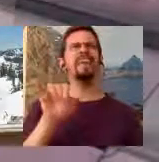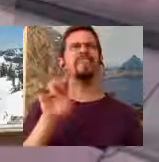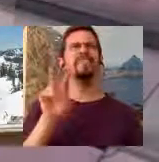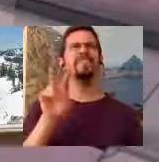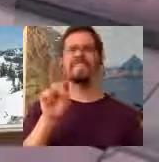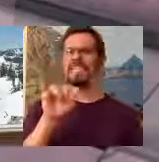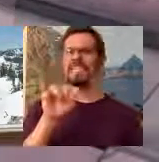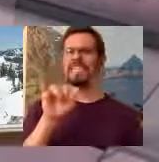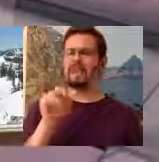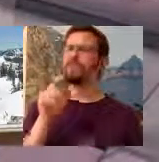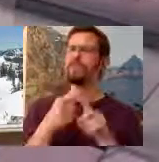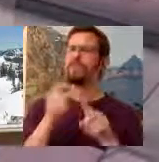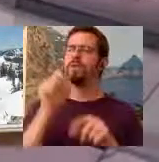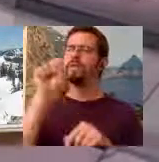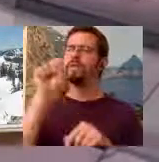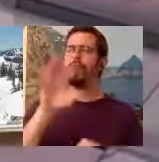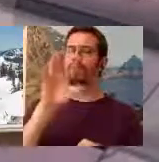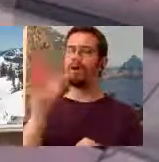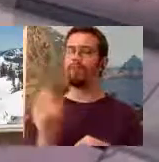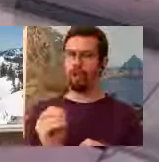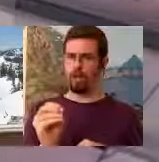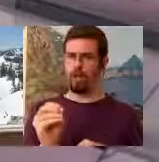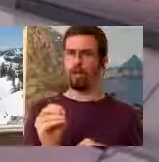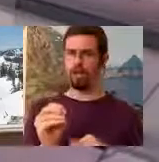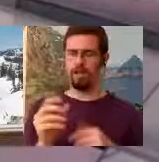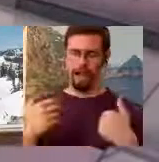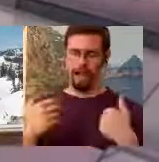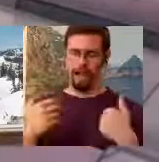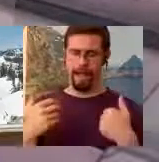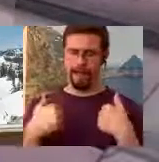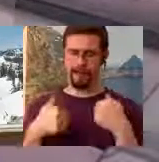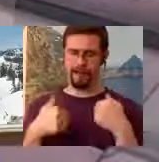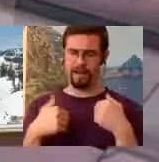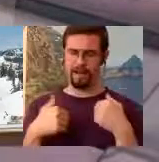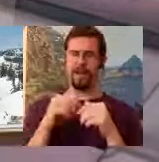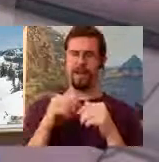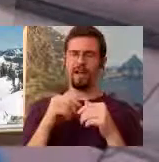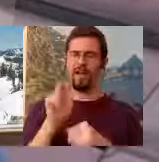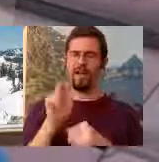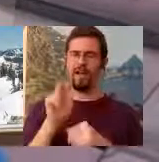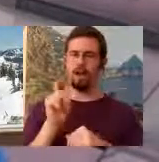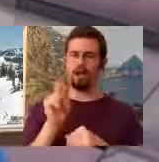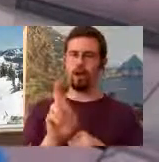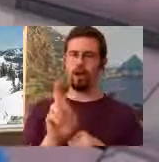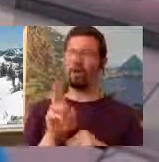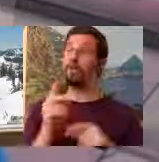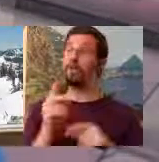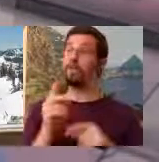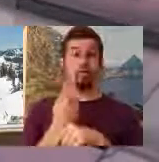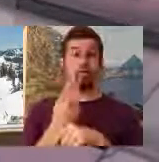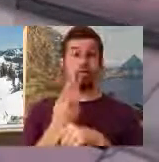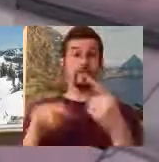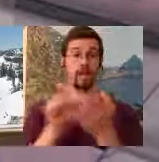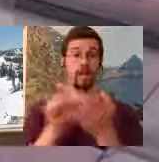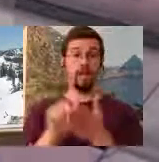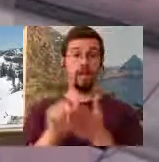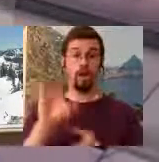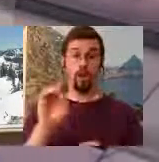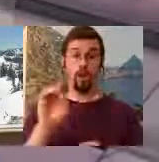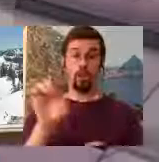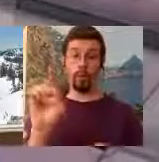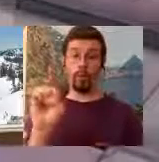an avatar project as well, and they may still be doing it using SignWriting code. Isn't that exciting? Yes. Yeah, I think